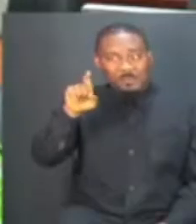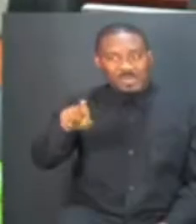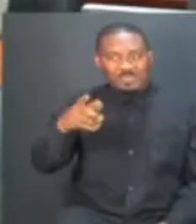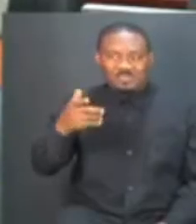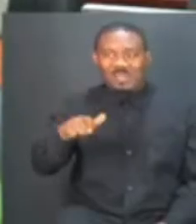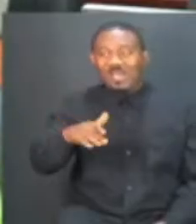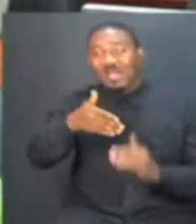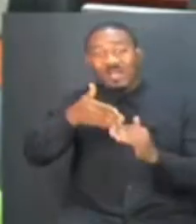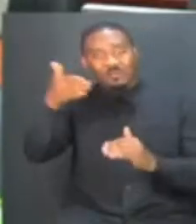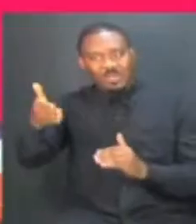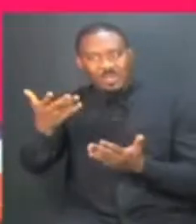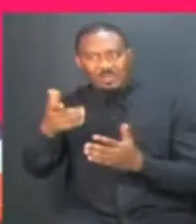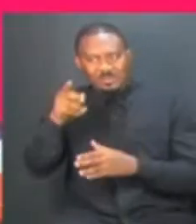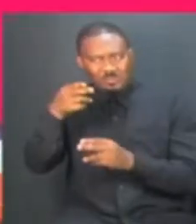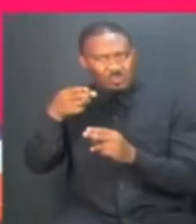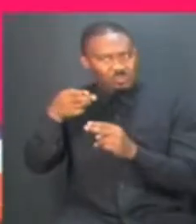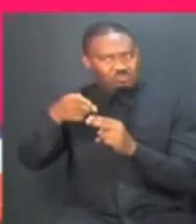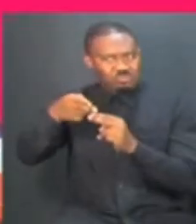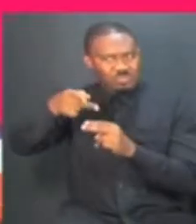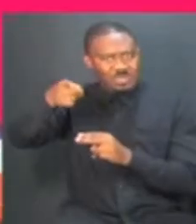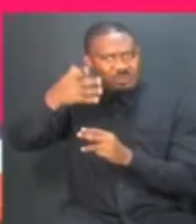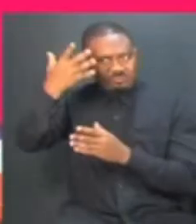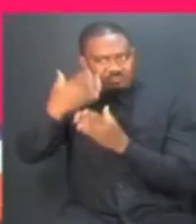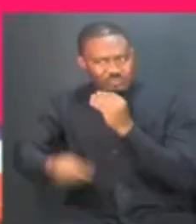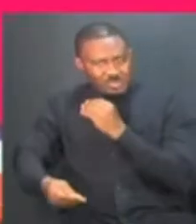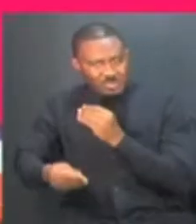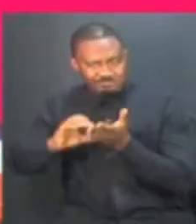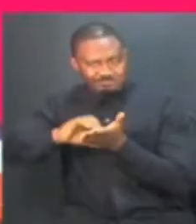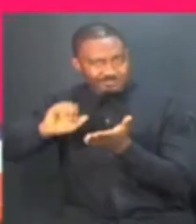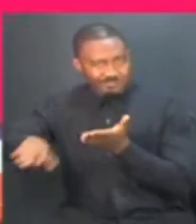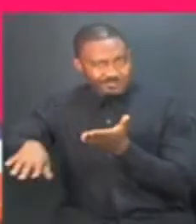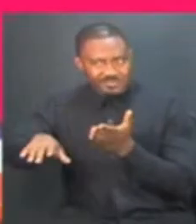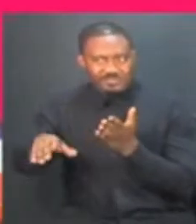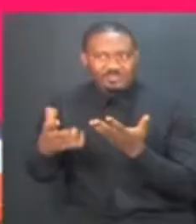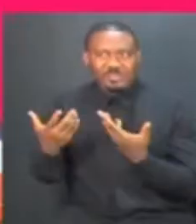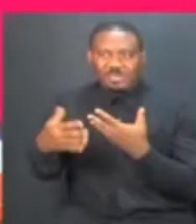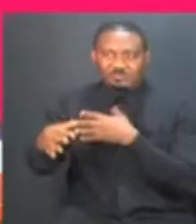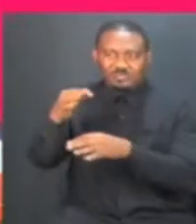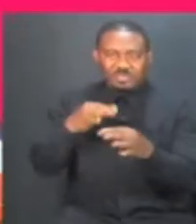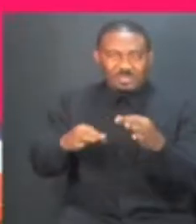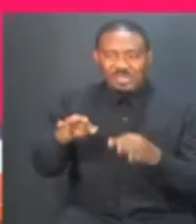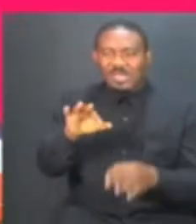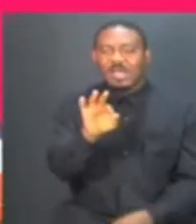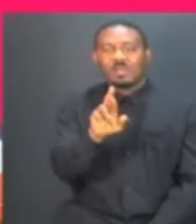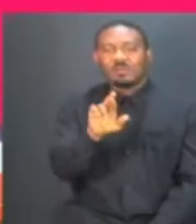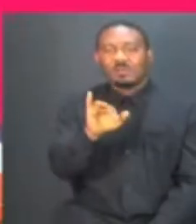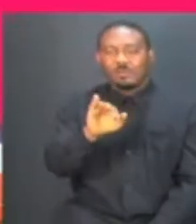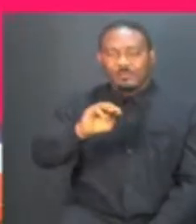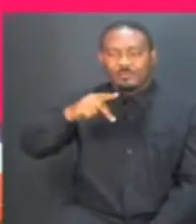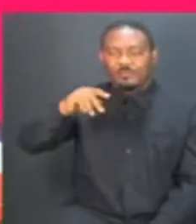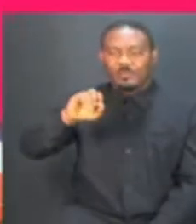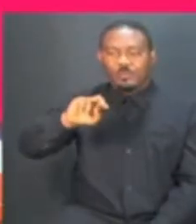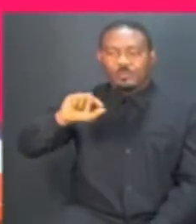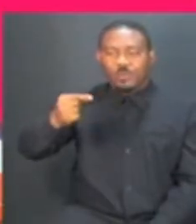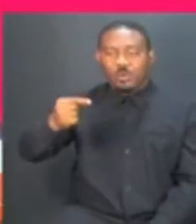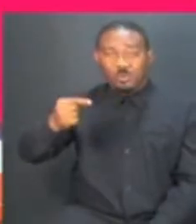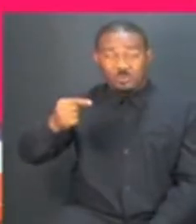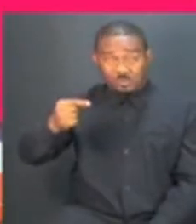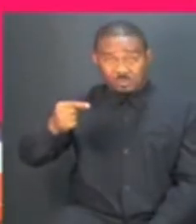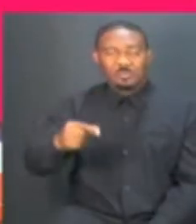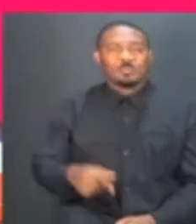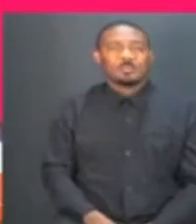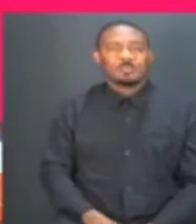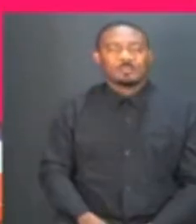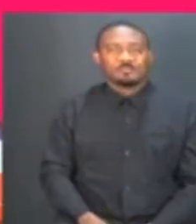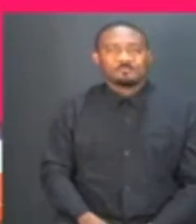Thank you. Table office, take note. Honourable members, in the absence of any further corrections, the vote and proceedings